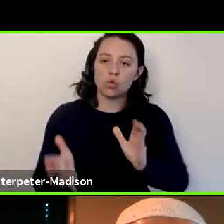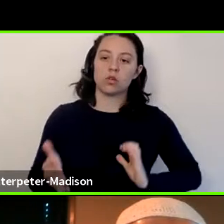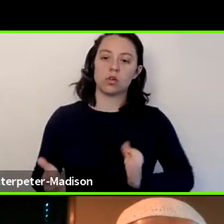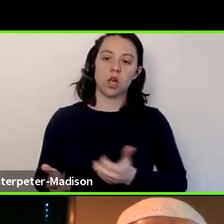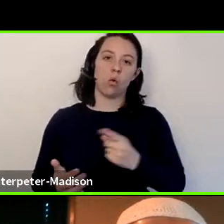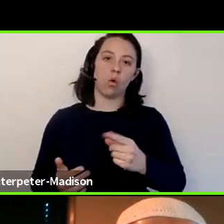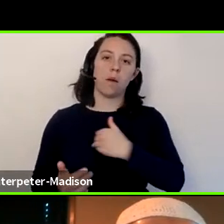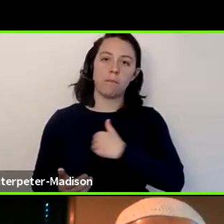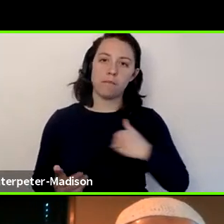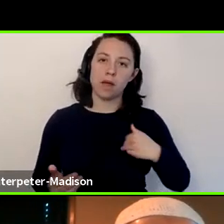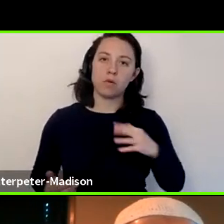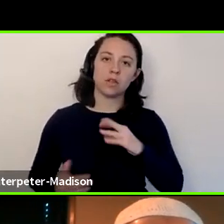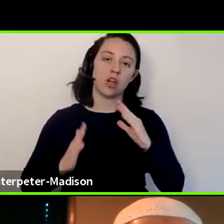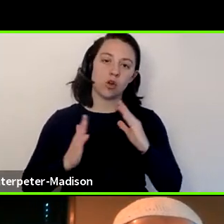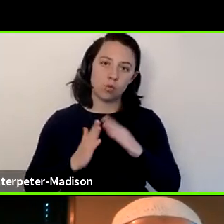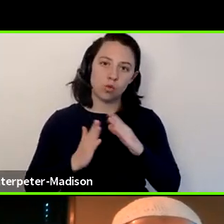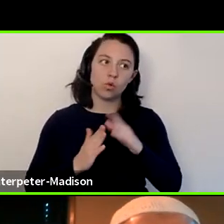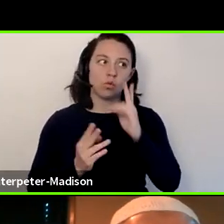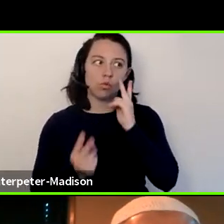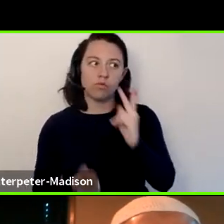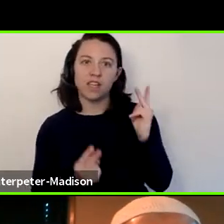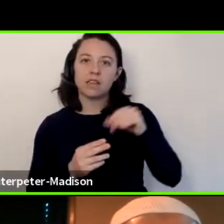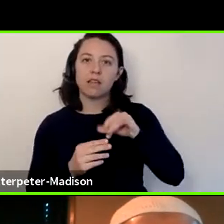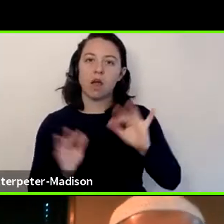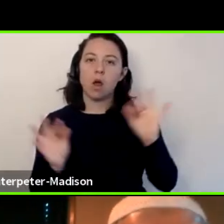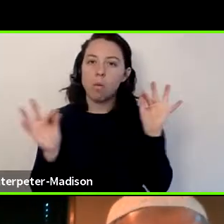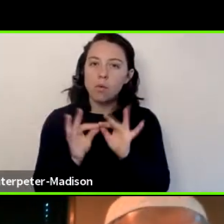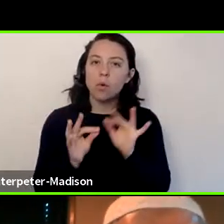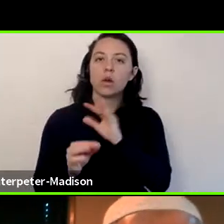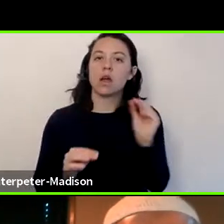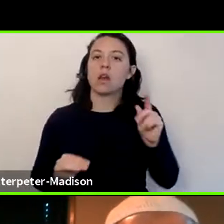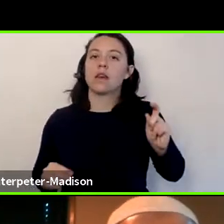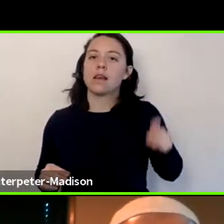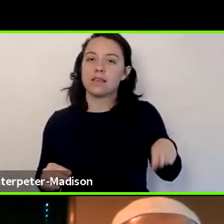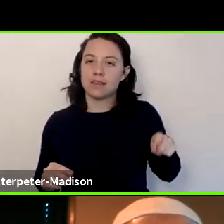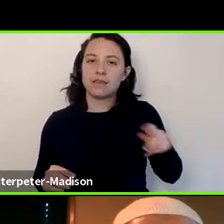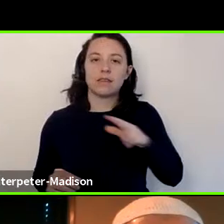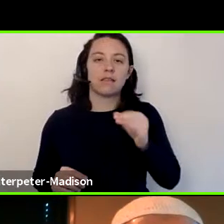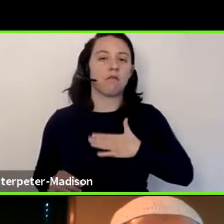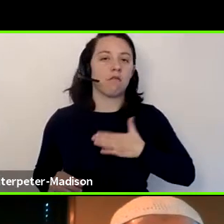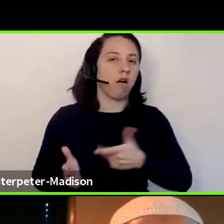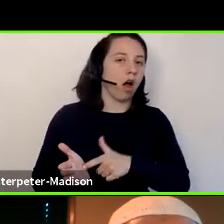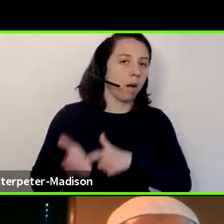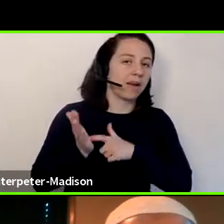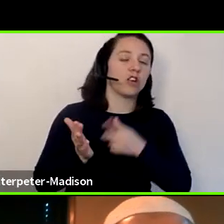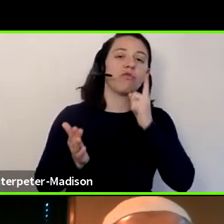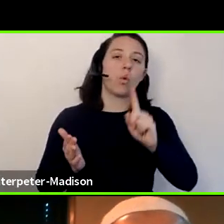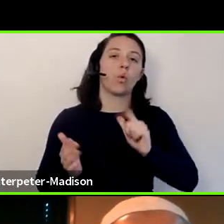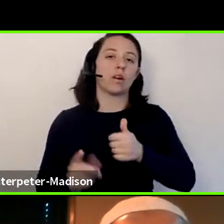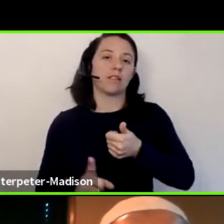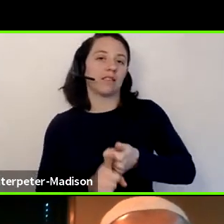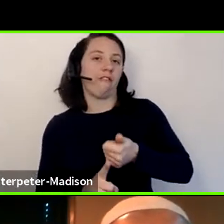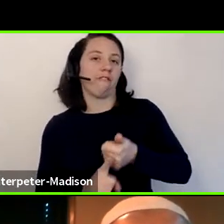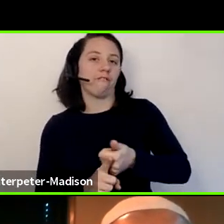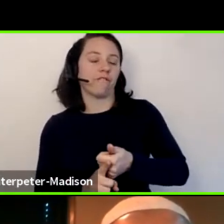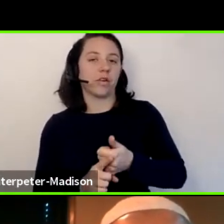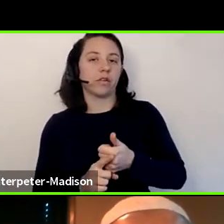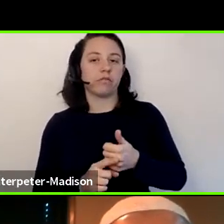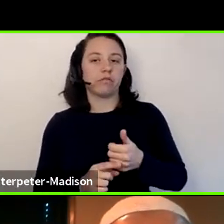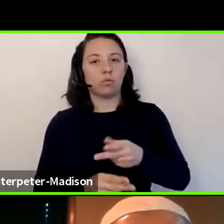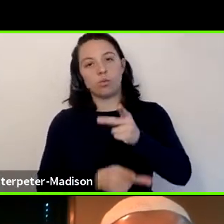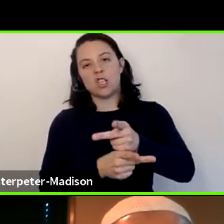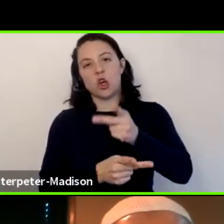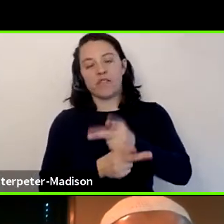to reflect it in the importance and necessities and the obligation for self-preserving.